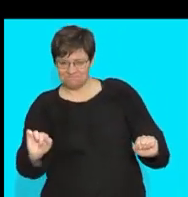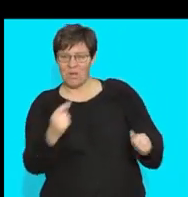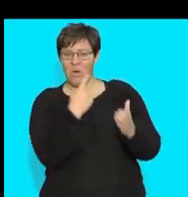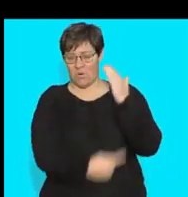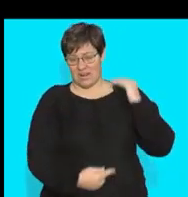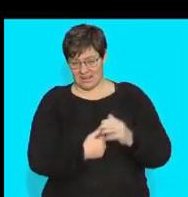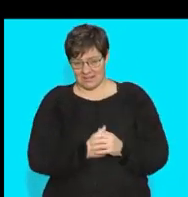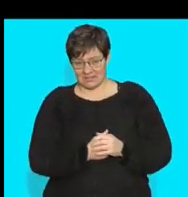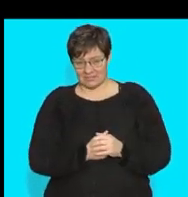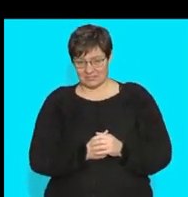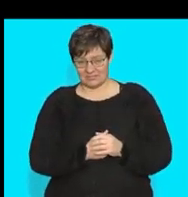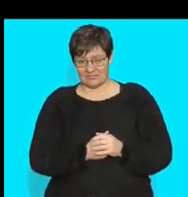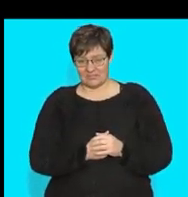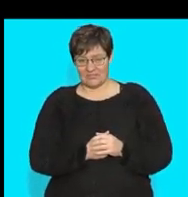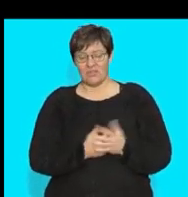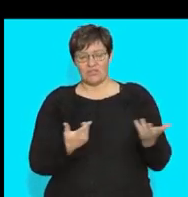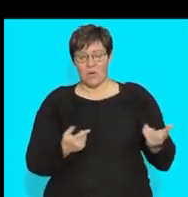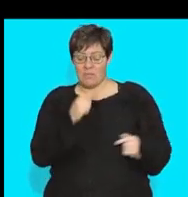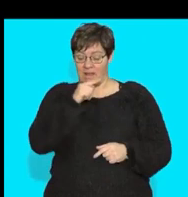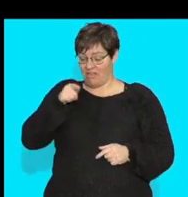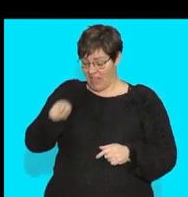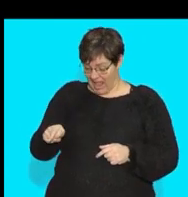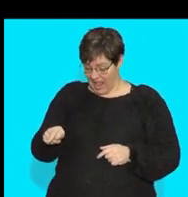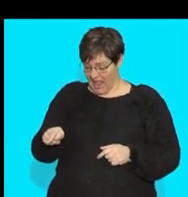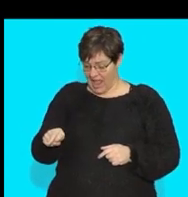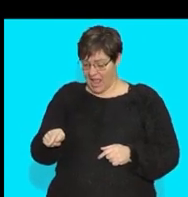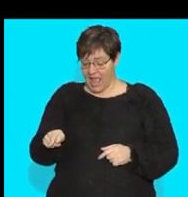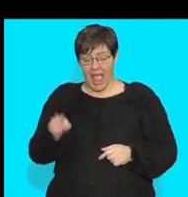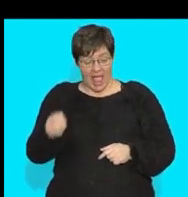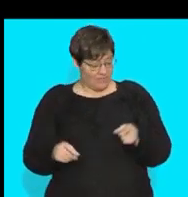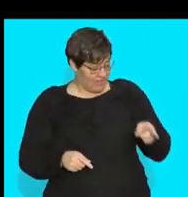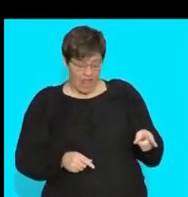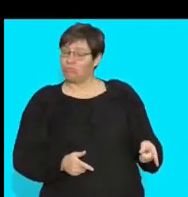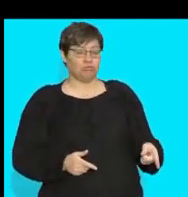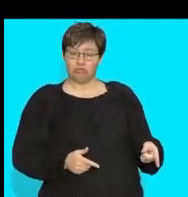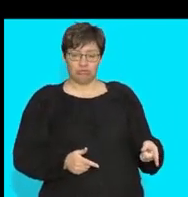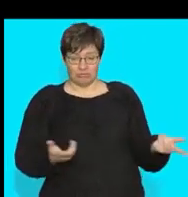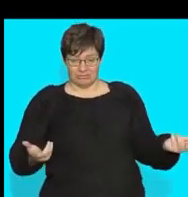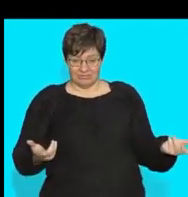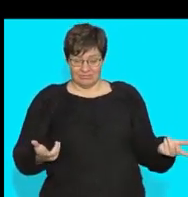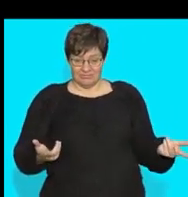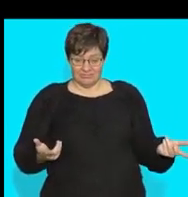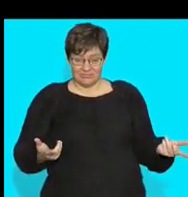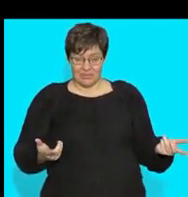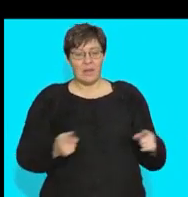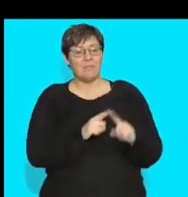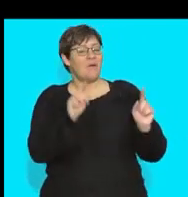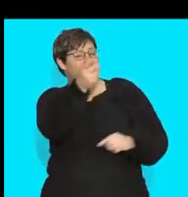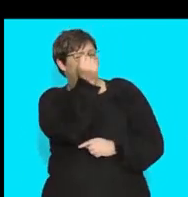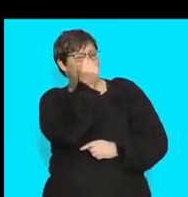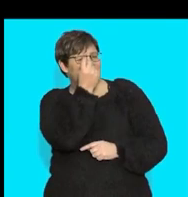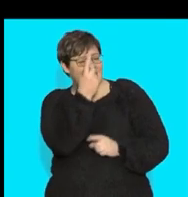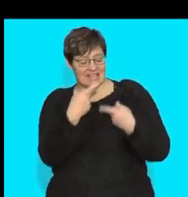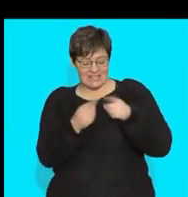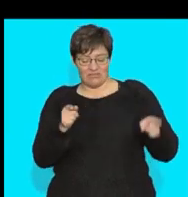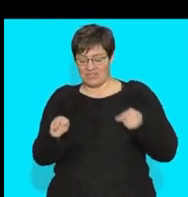in the animal cell that might not necessarily be in the plant cell. So, and that is important because you need to understand what